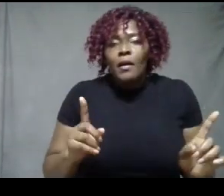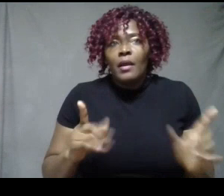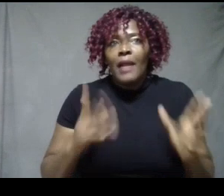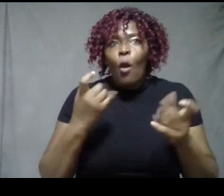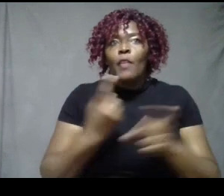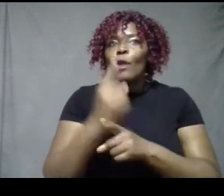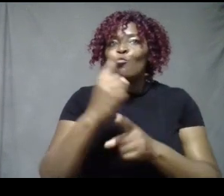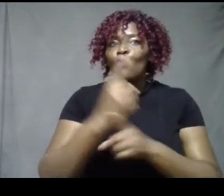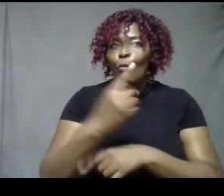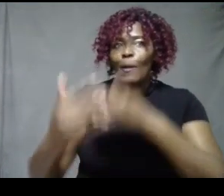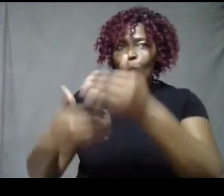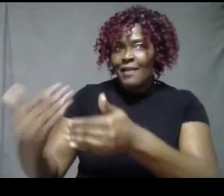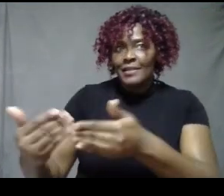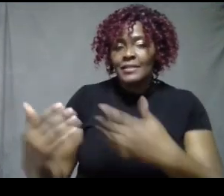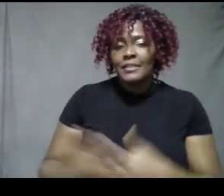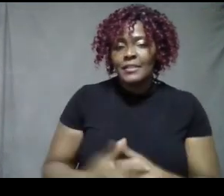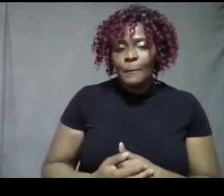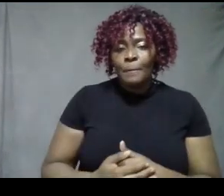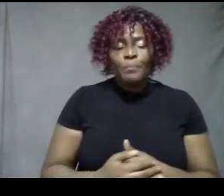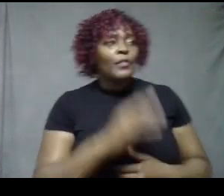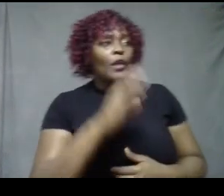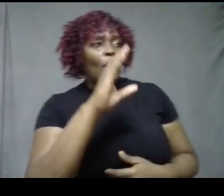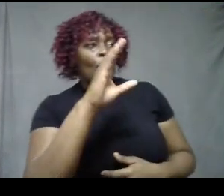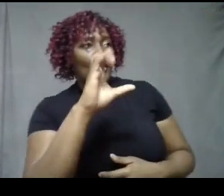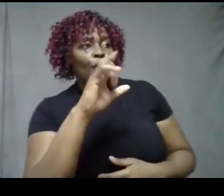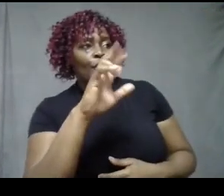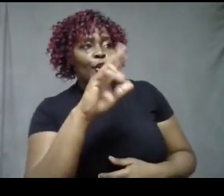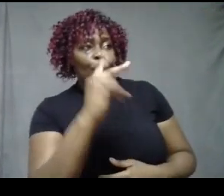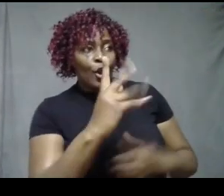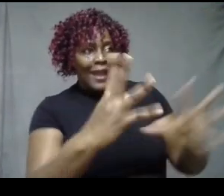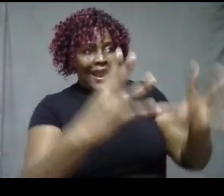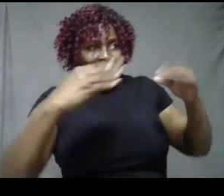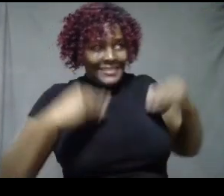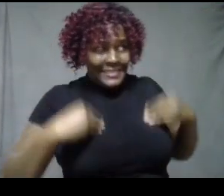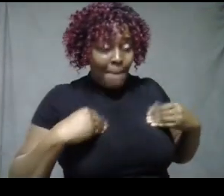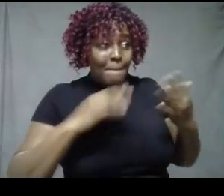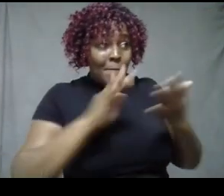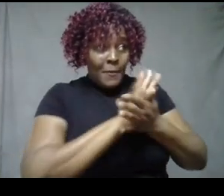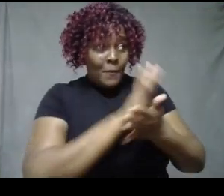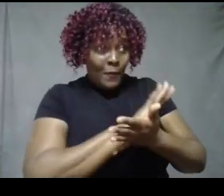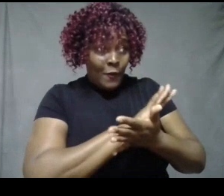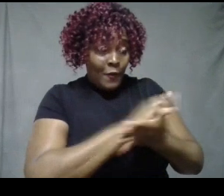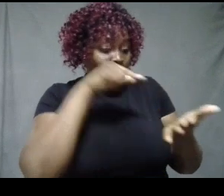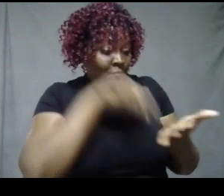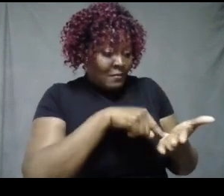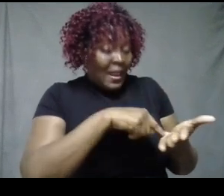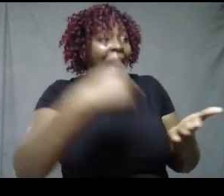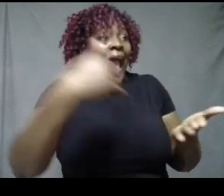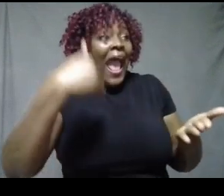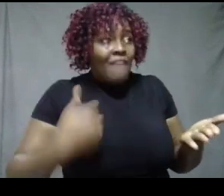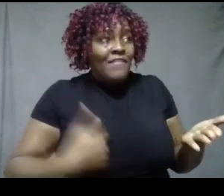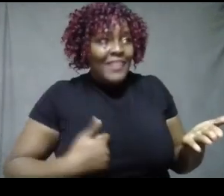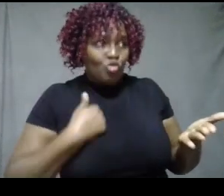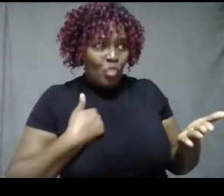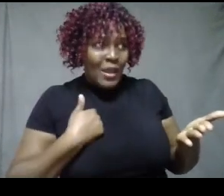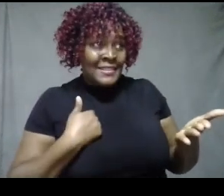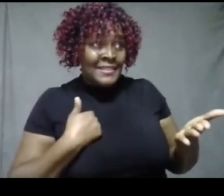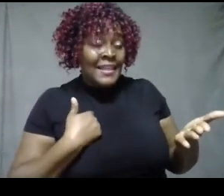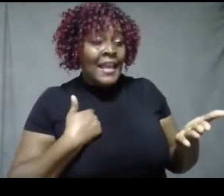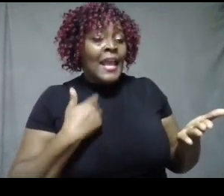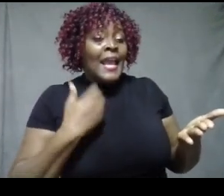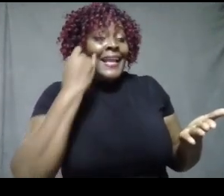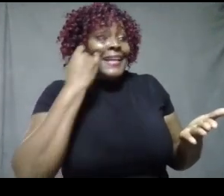The clerk accepted the paperwork with the address that was in the qualification papers. I get that. And if